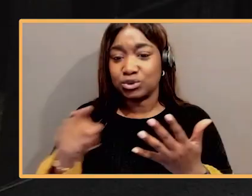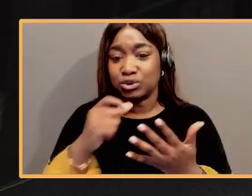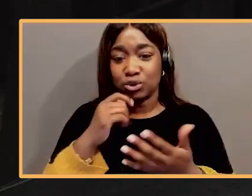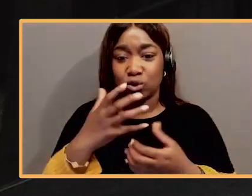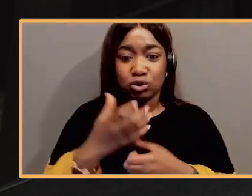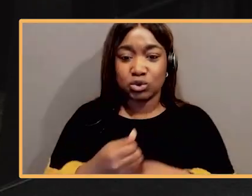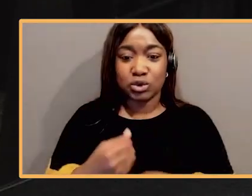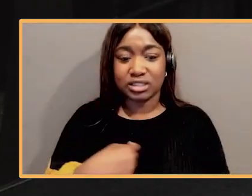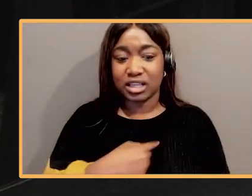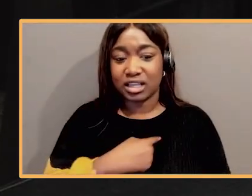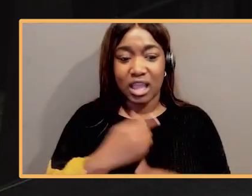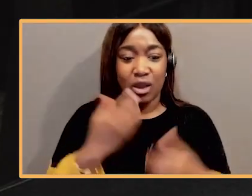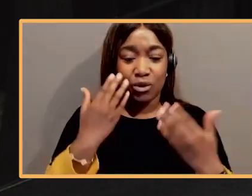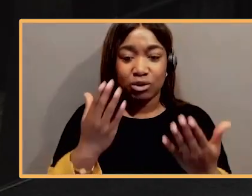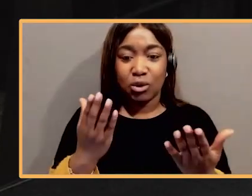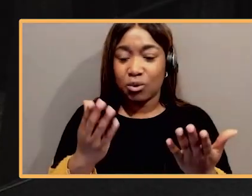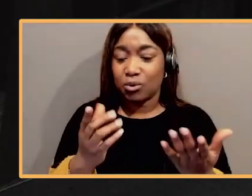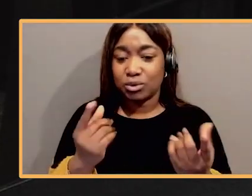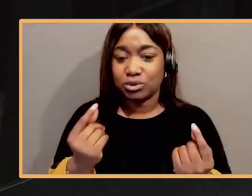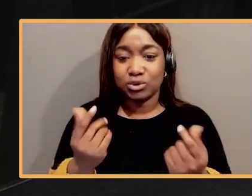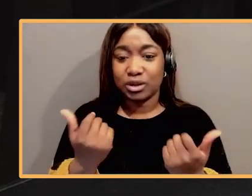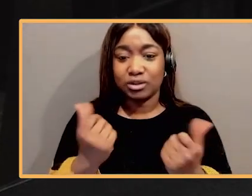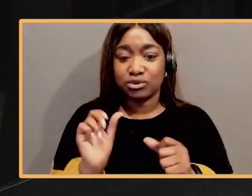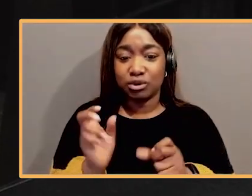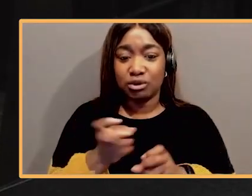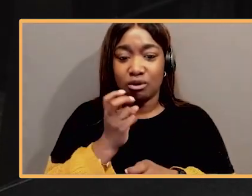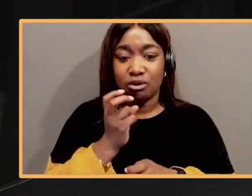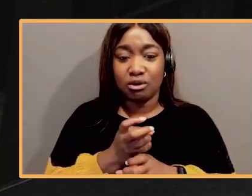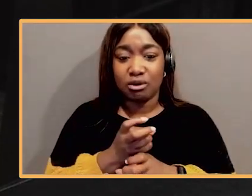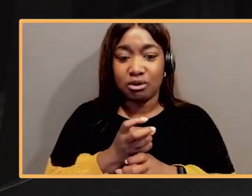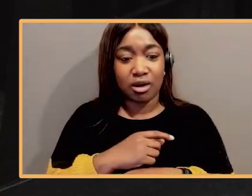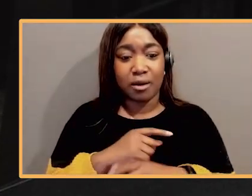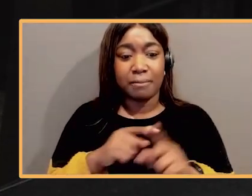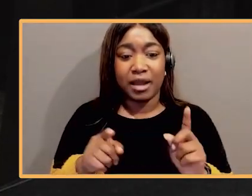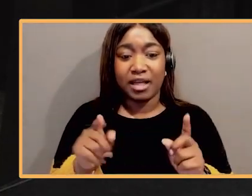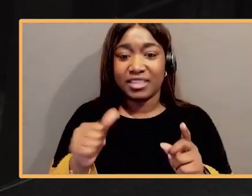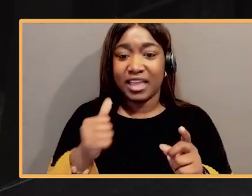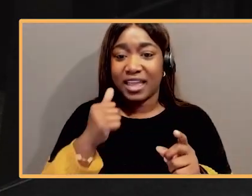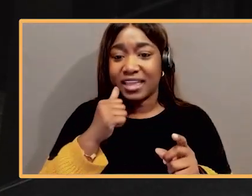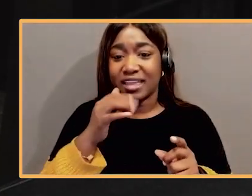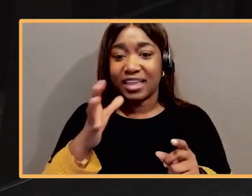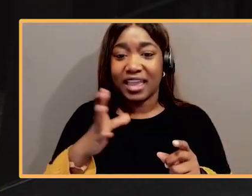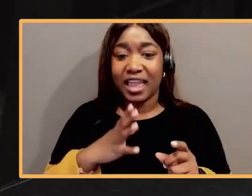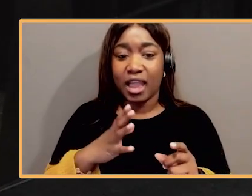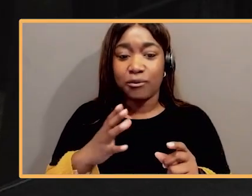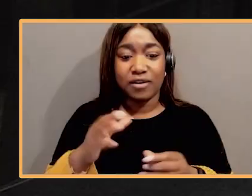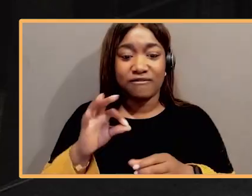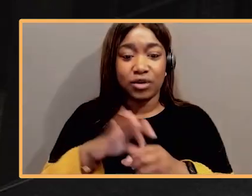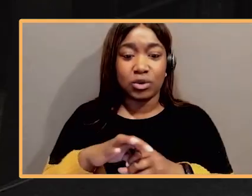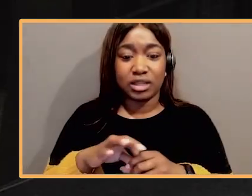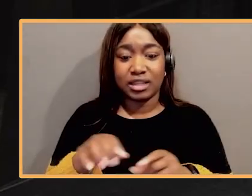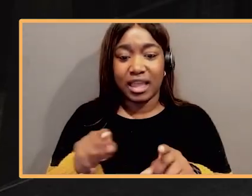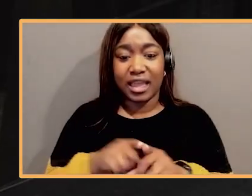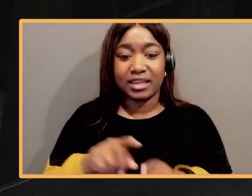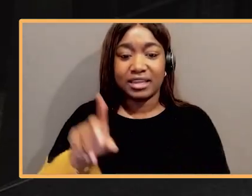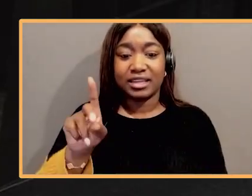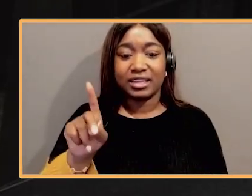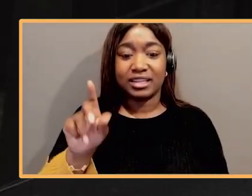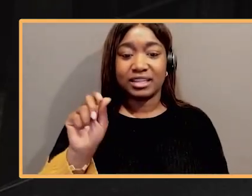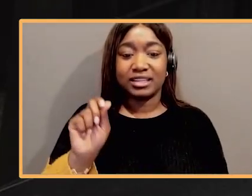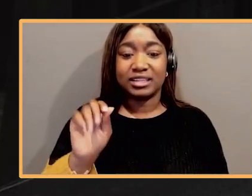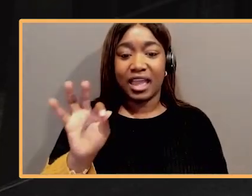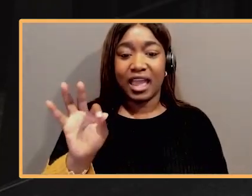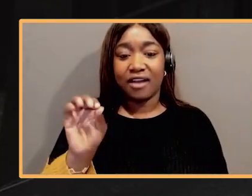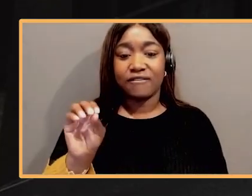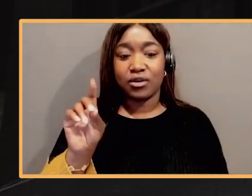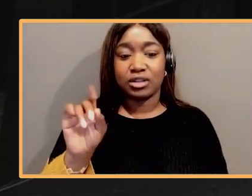to trust us. But when the gal that we voted as the Daffodil Princess in Puyallup, Washington,